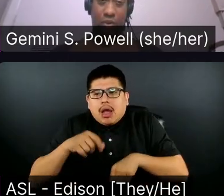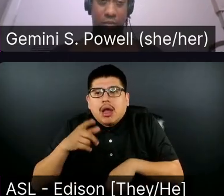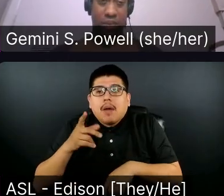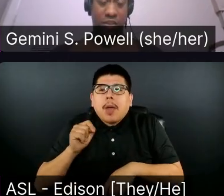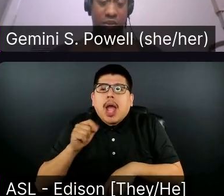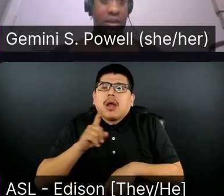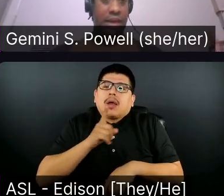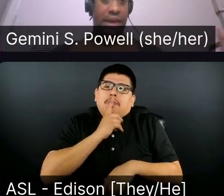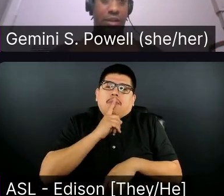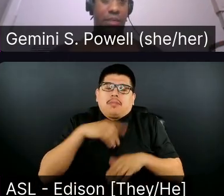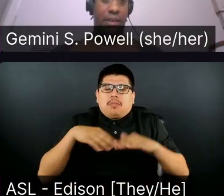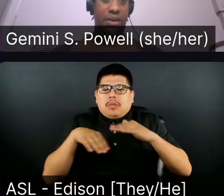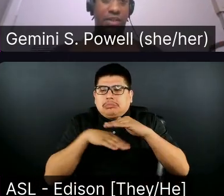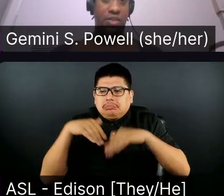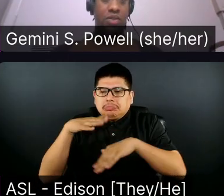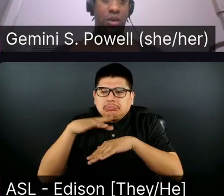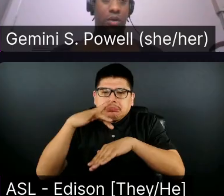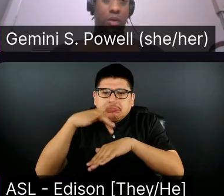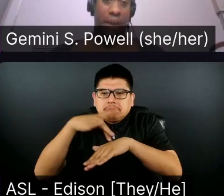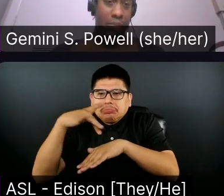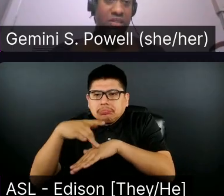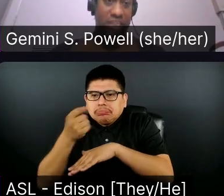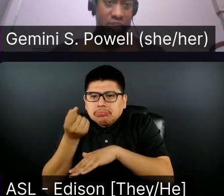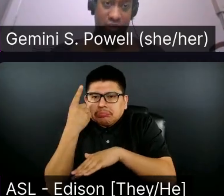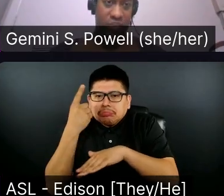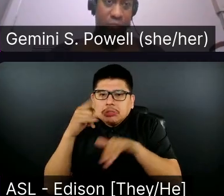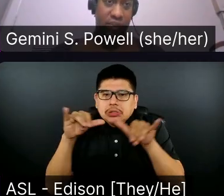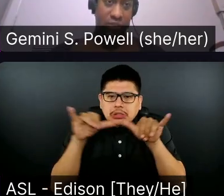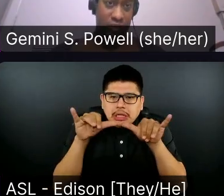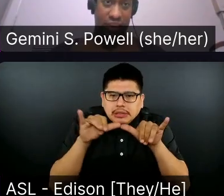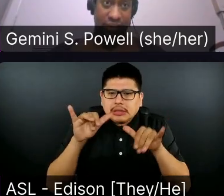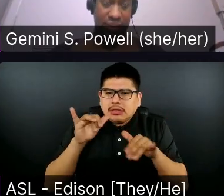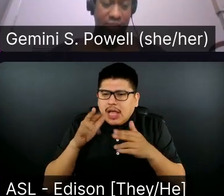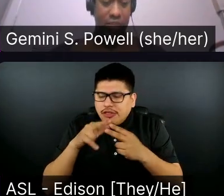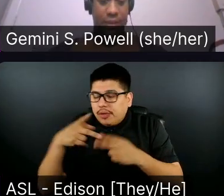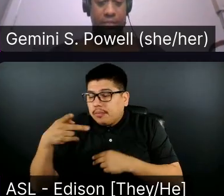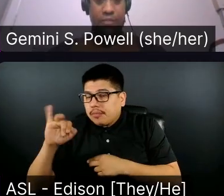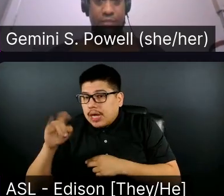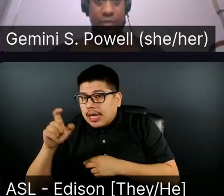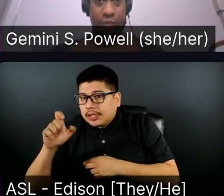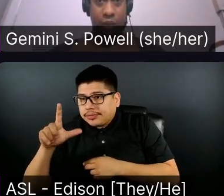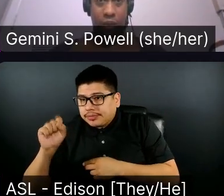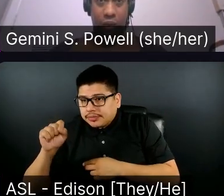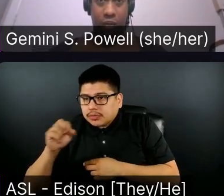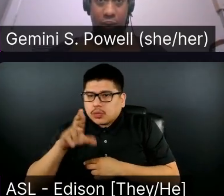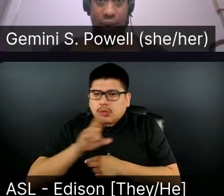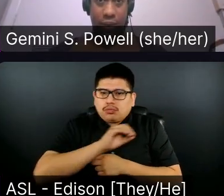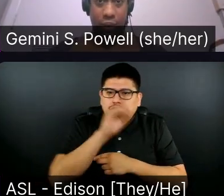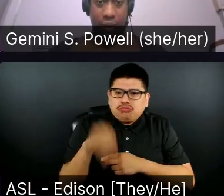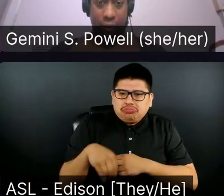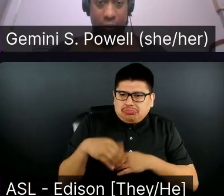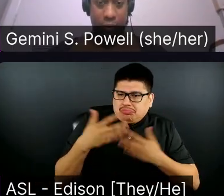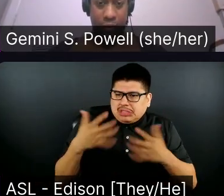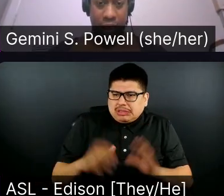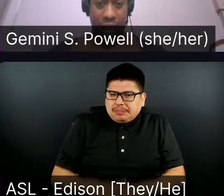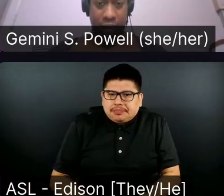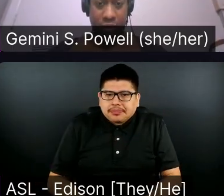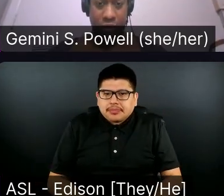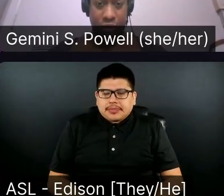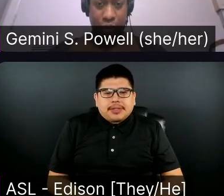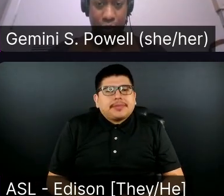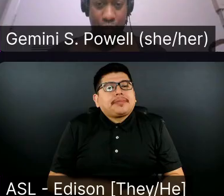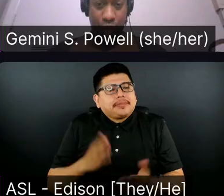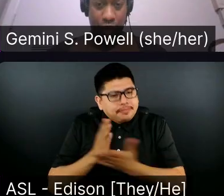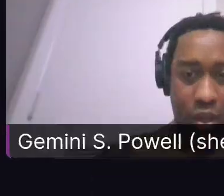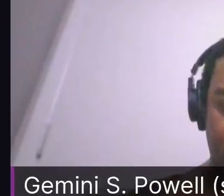things are sort of measured, either by pixels or by percentages of pixels, essentially. All right.